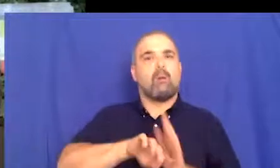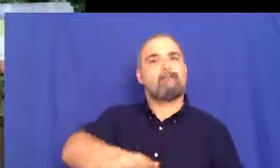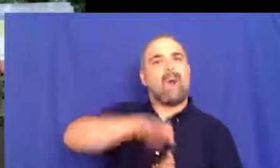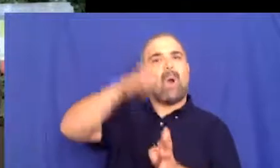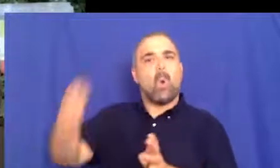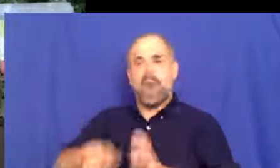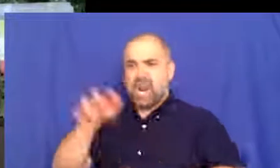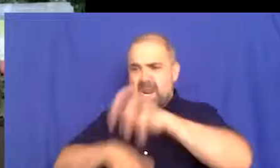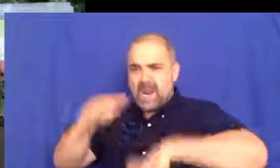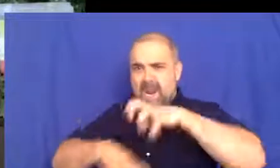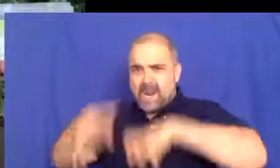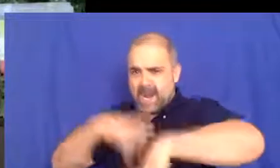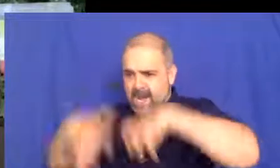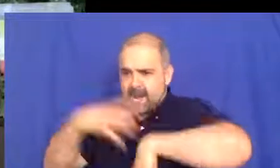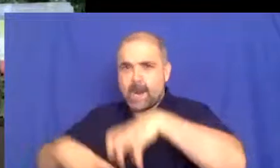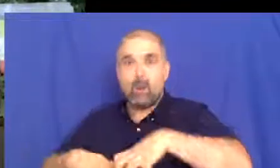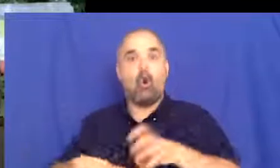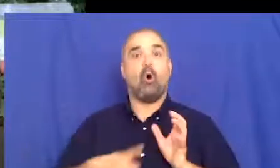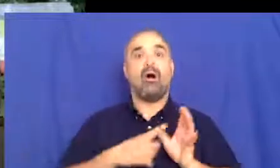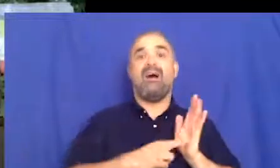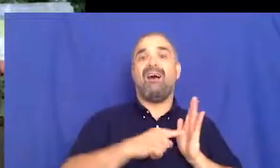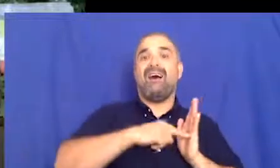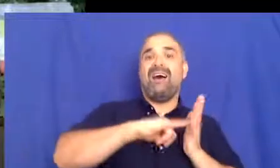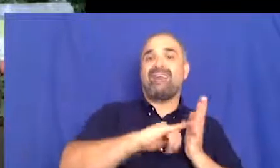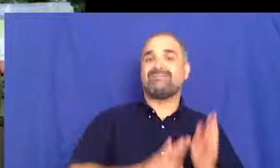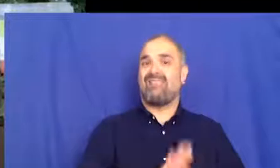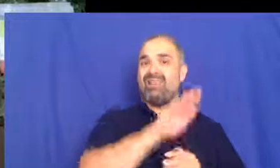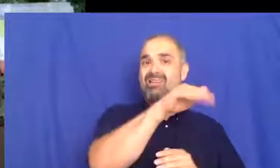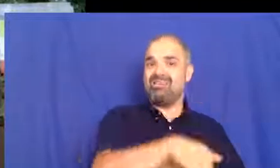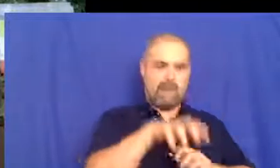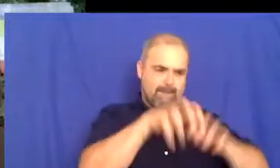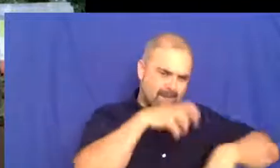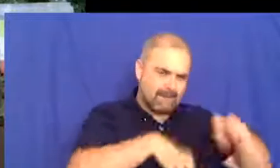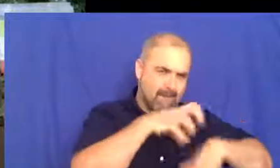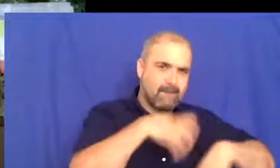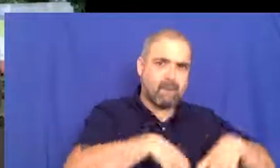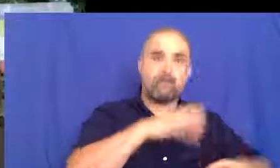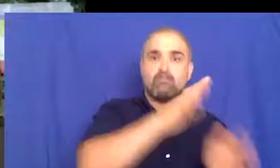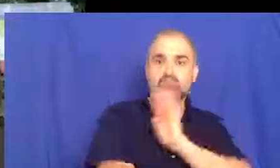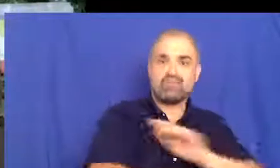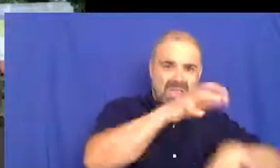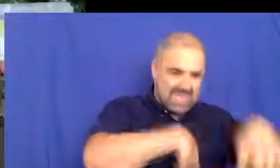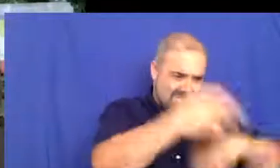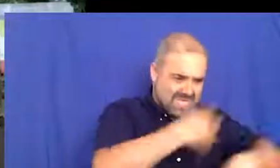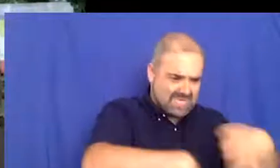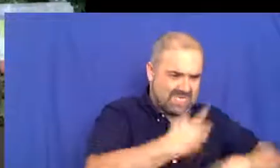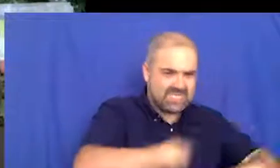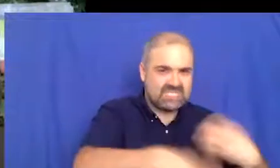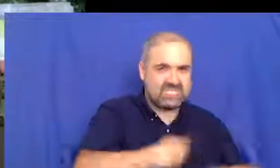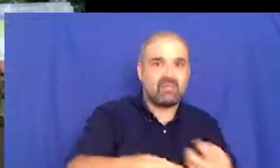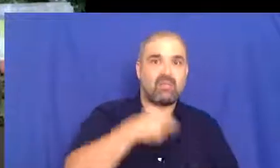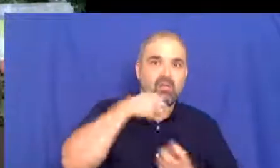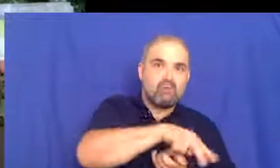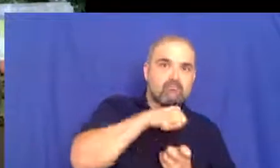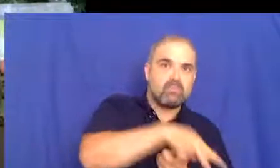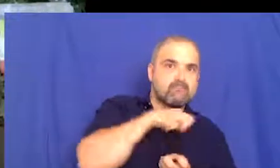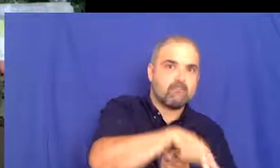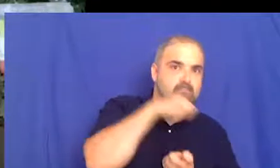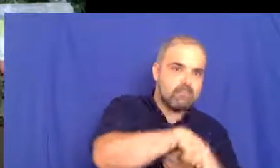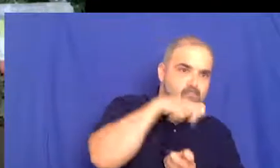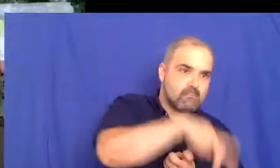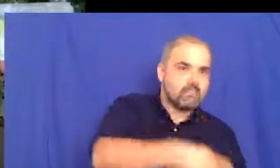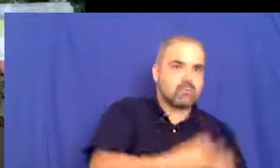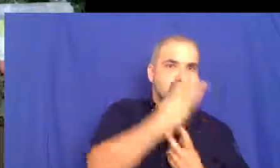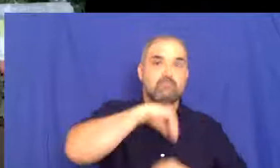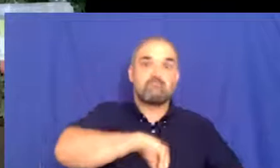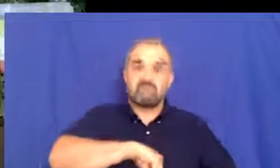mounds, and then to a lesser extent ant hills, you use to basically pull apart and destroy using these claws, and then with that big sticky tongue,